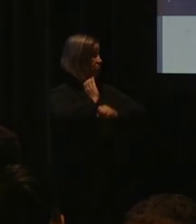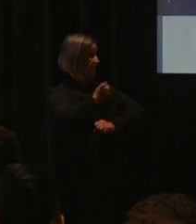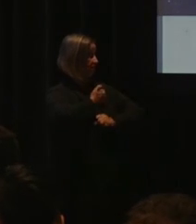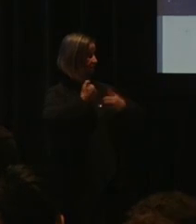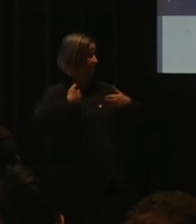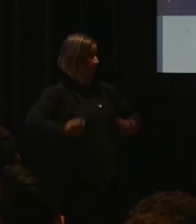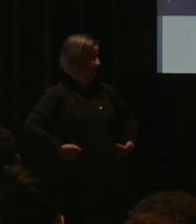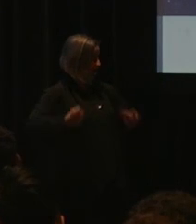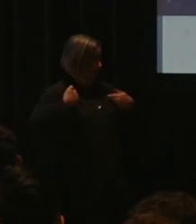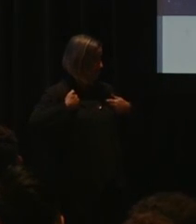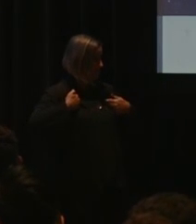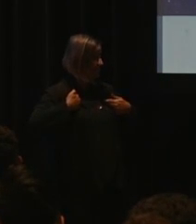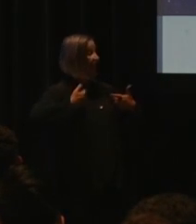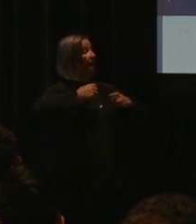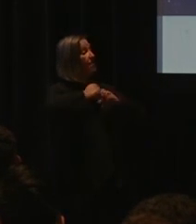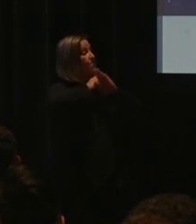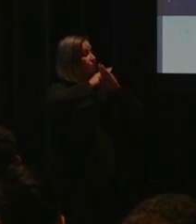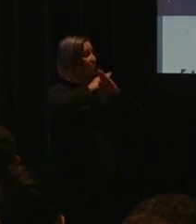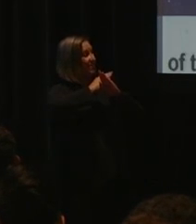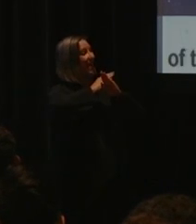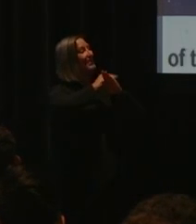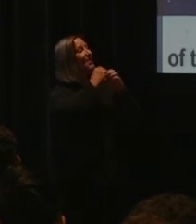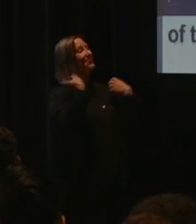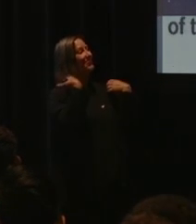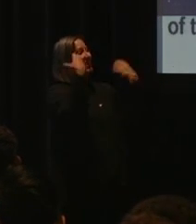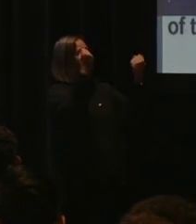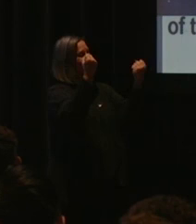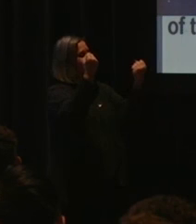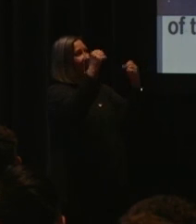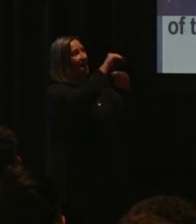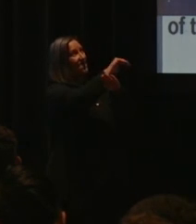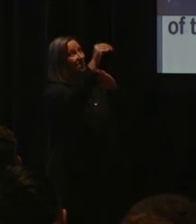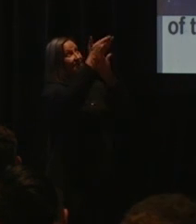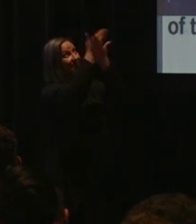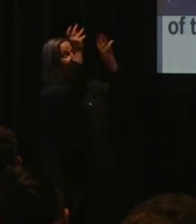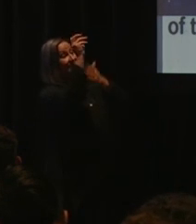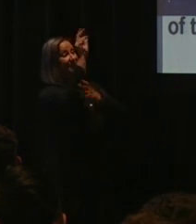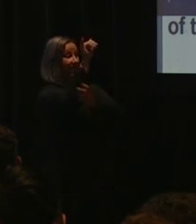protect the heritage of the night sky. That, my friends, is what dark